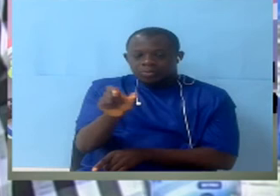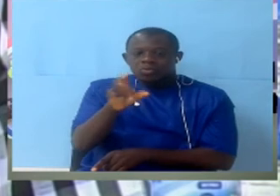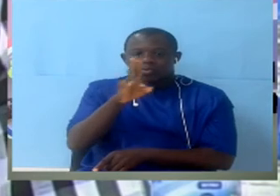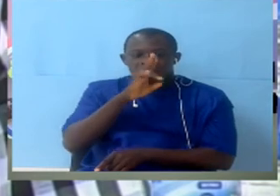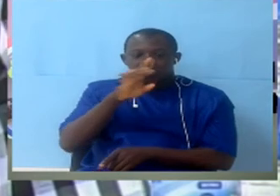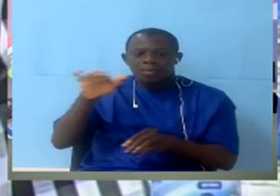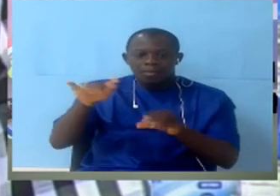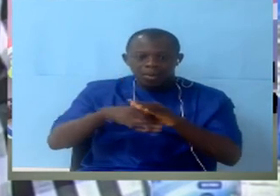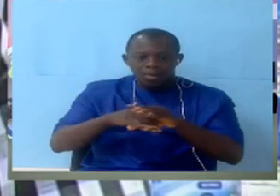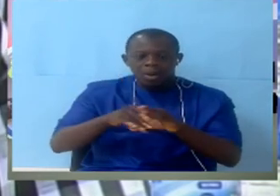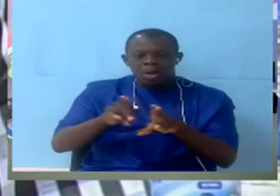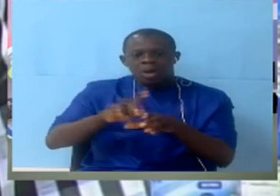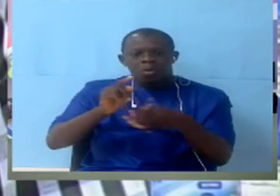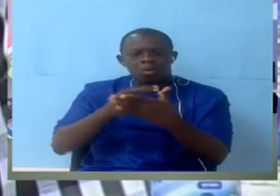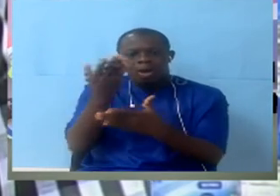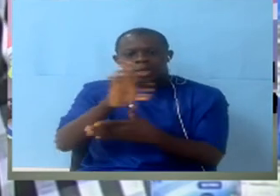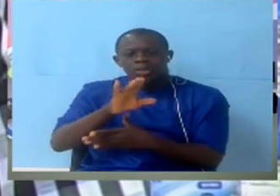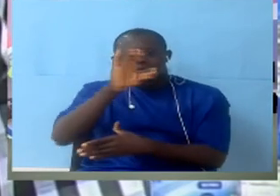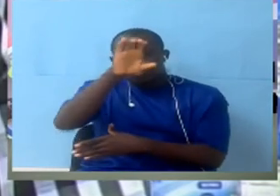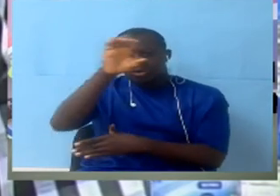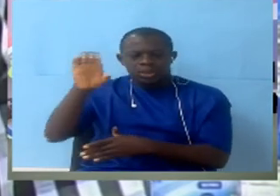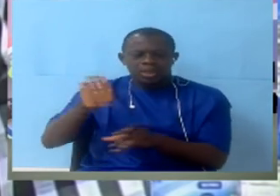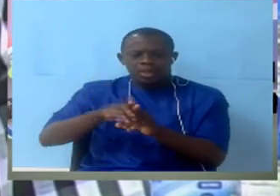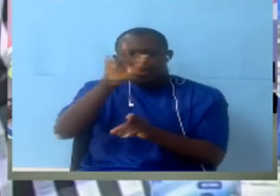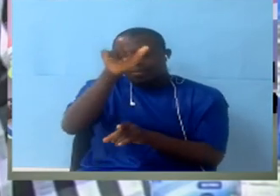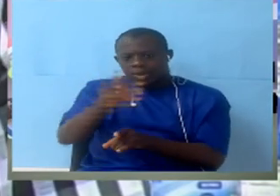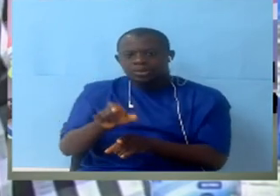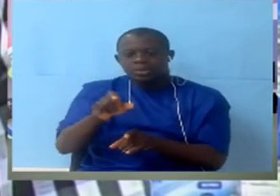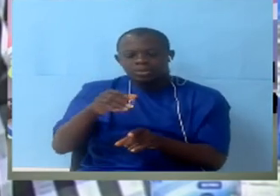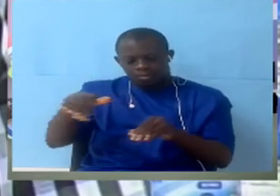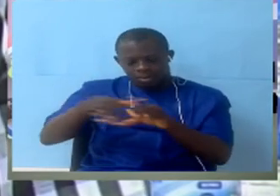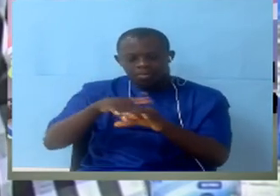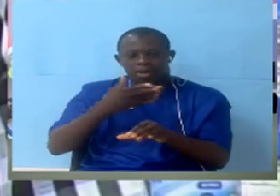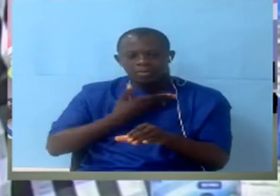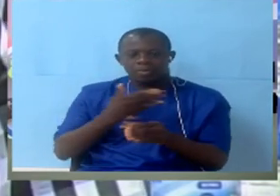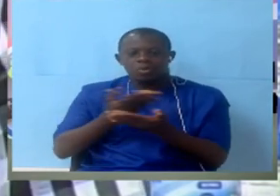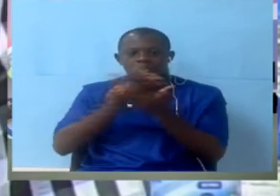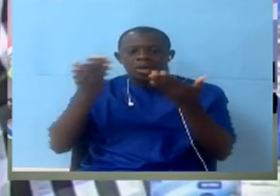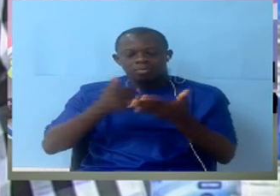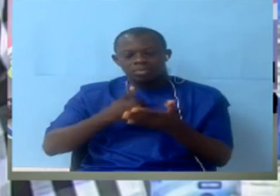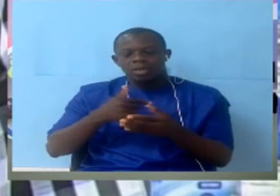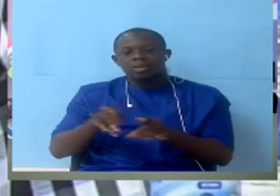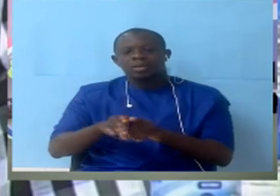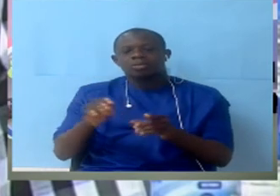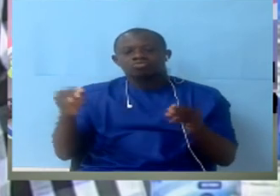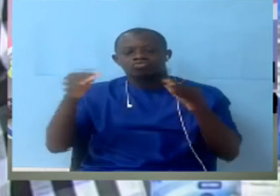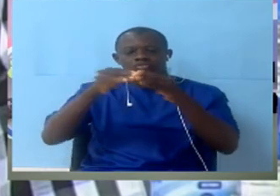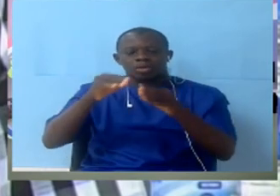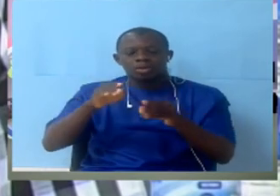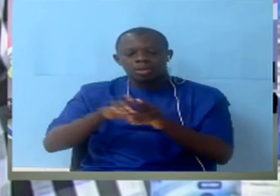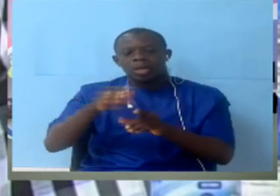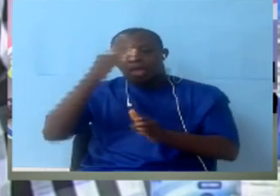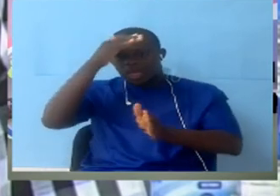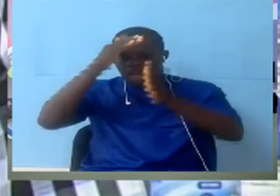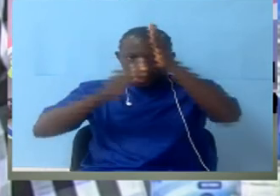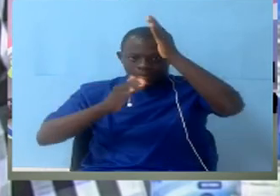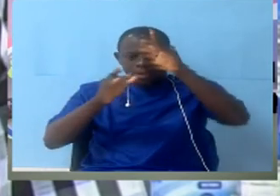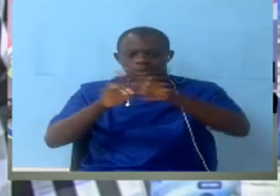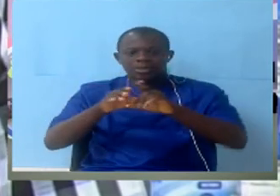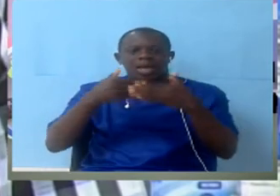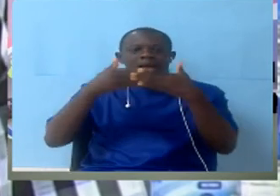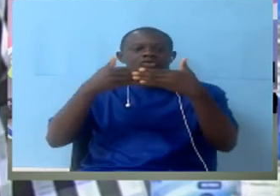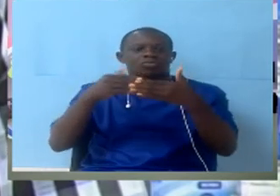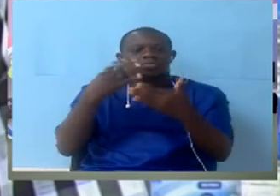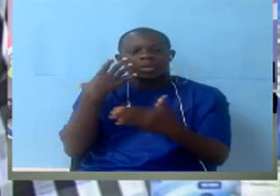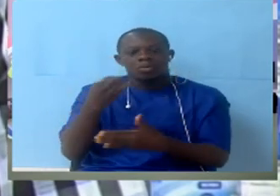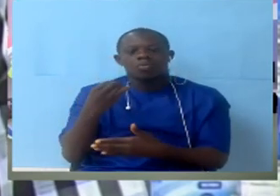or any countryman is part of that. Wala na join the army kono. This is why I joined the army. How did he react to that? Mana kita lord la di goro.